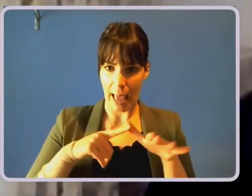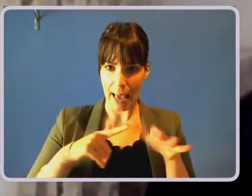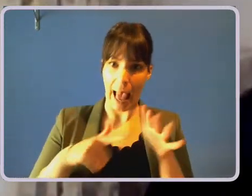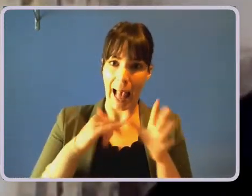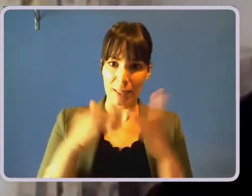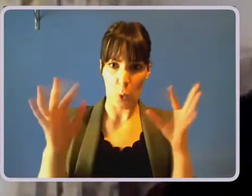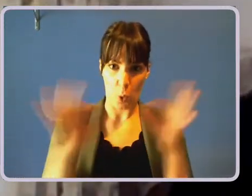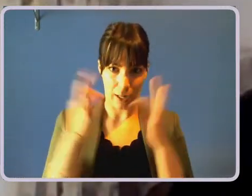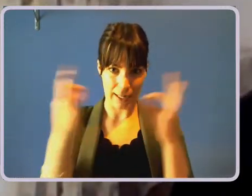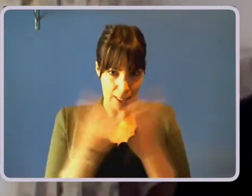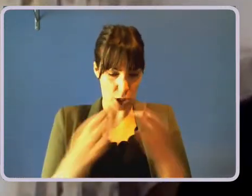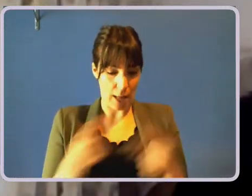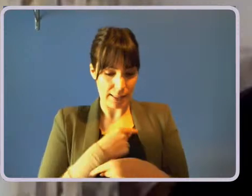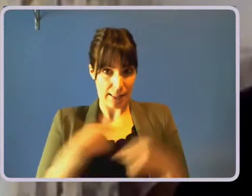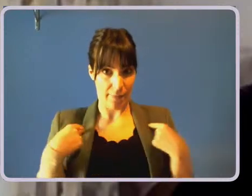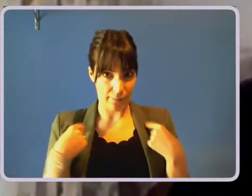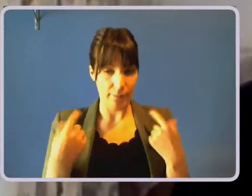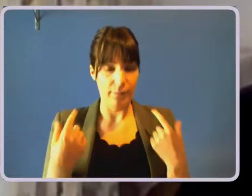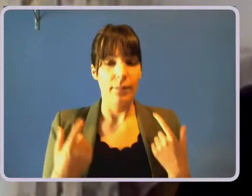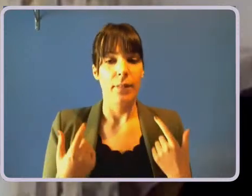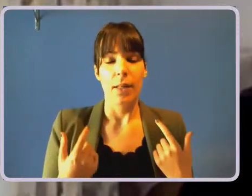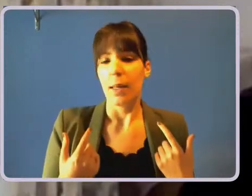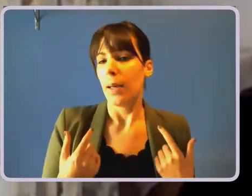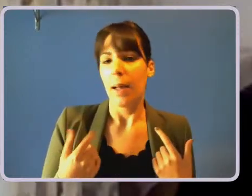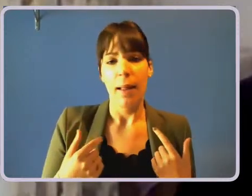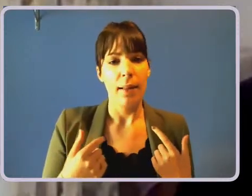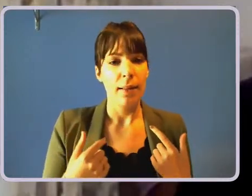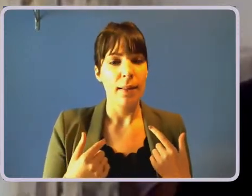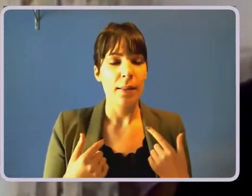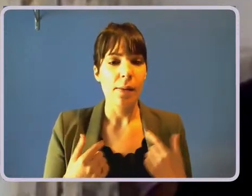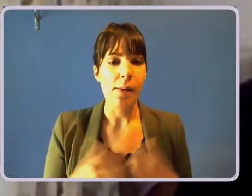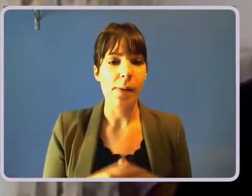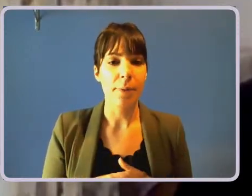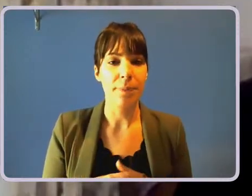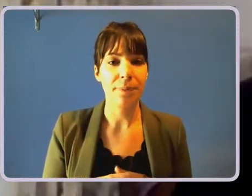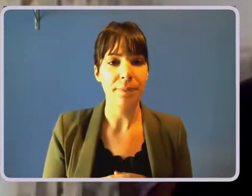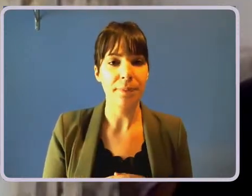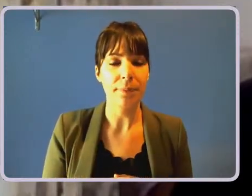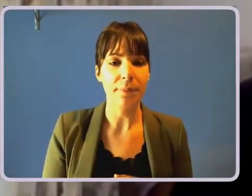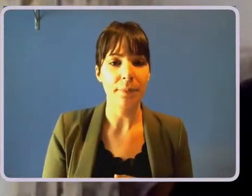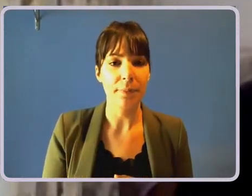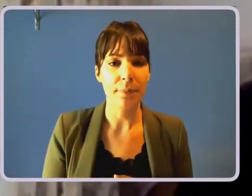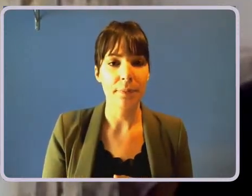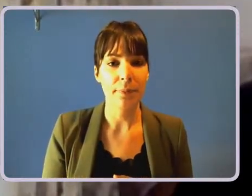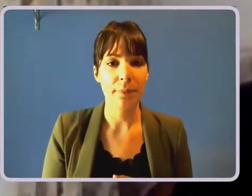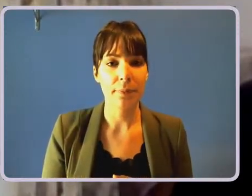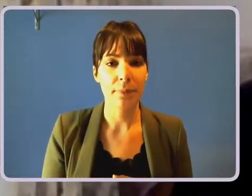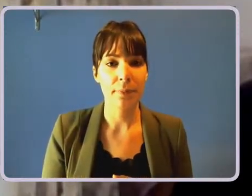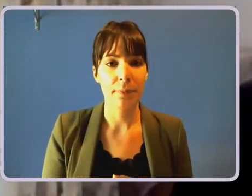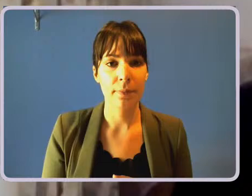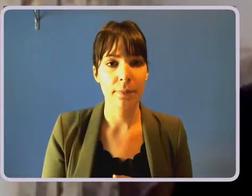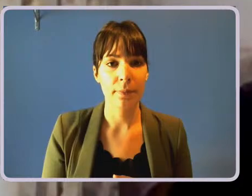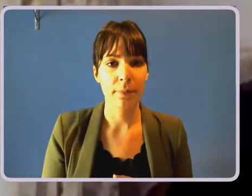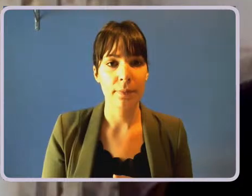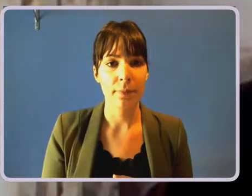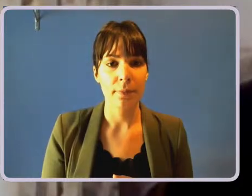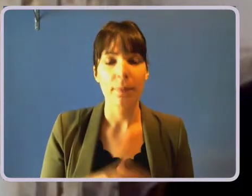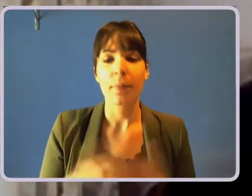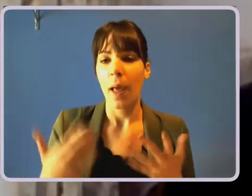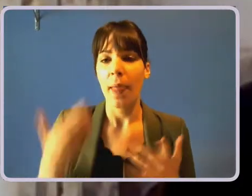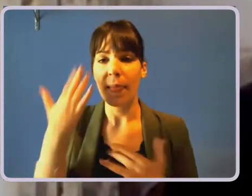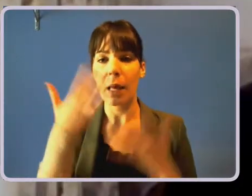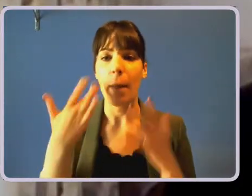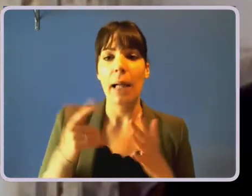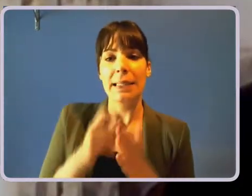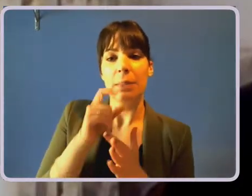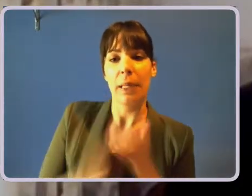just mentioned that just prior to me about some disability awareness kind of training. Well, CFA